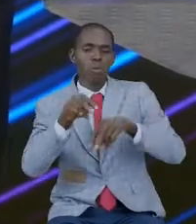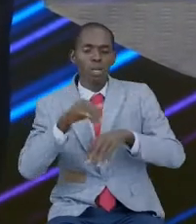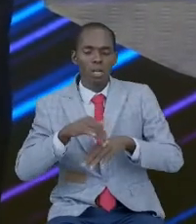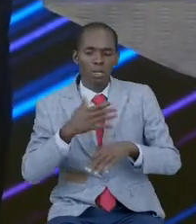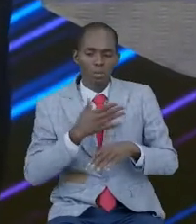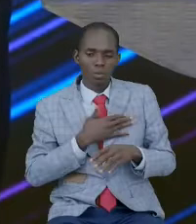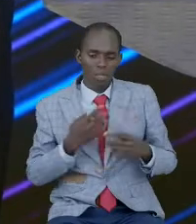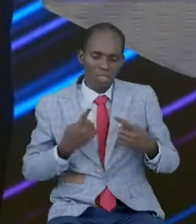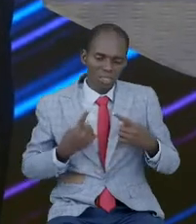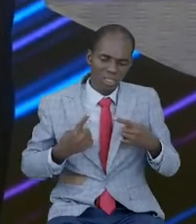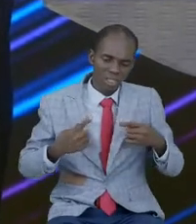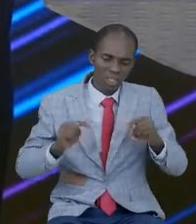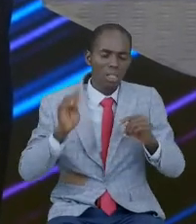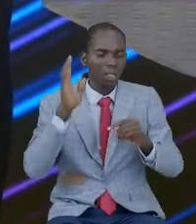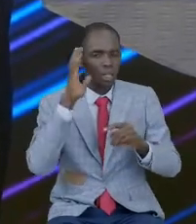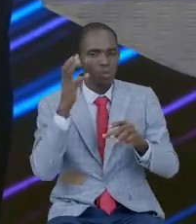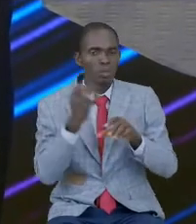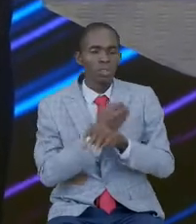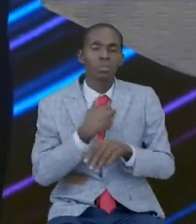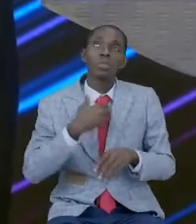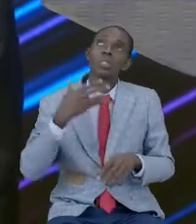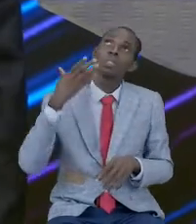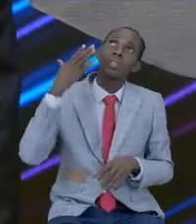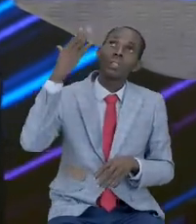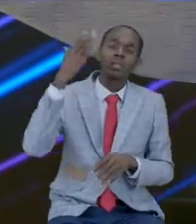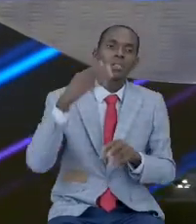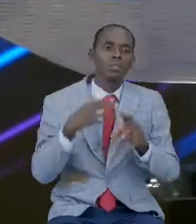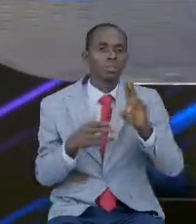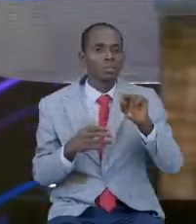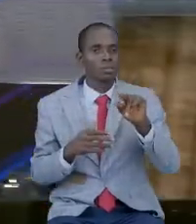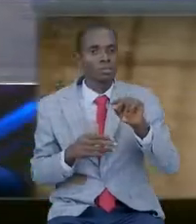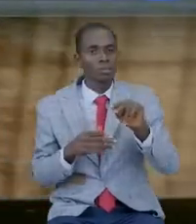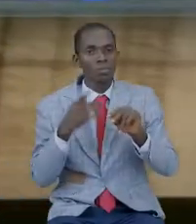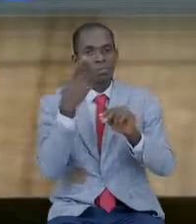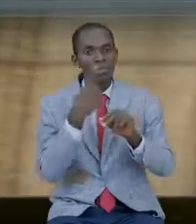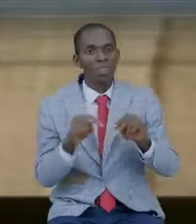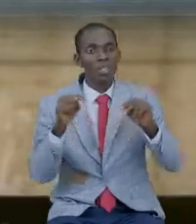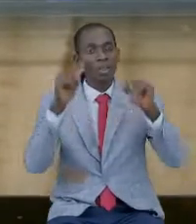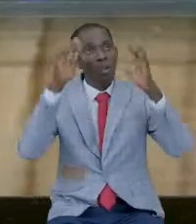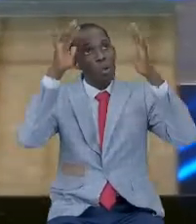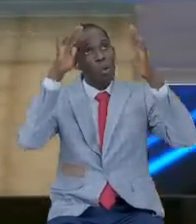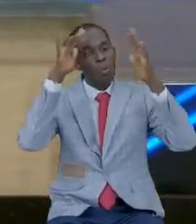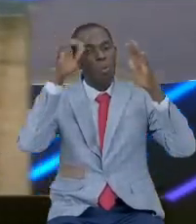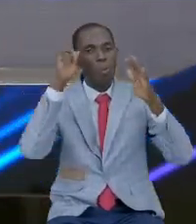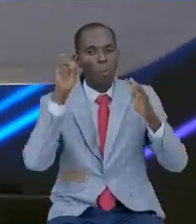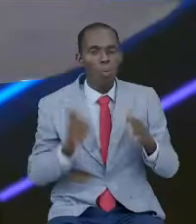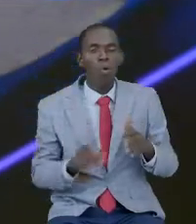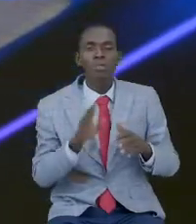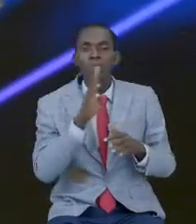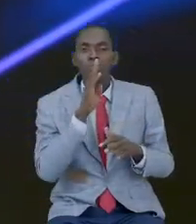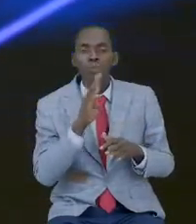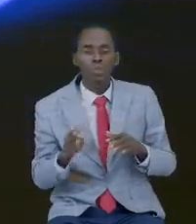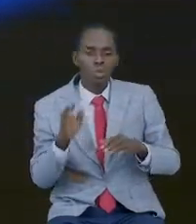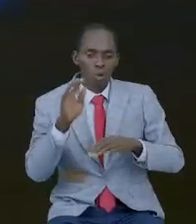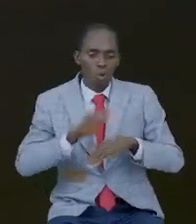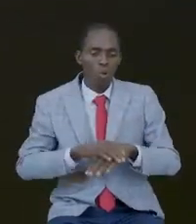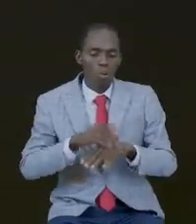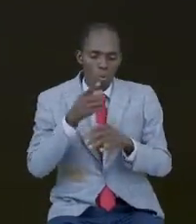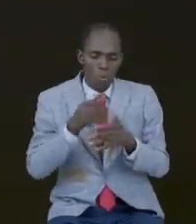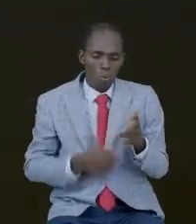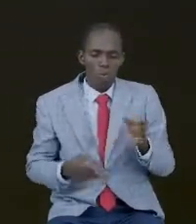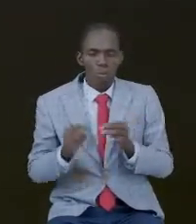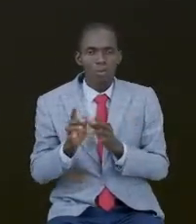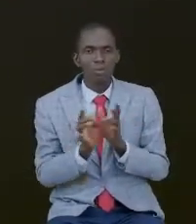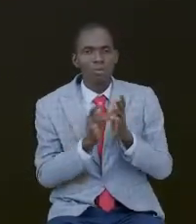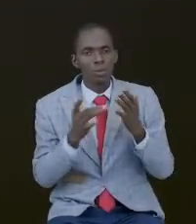me there. No. The hope must be based on what the scripture